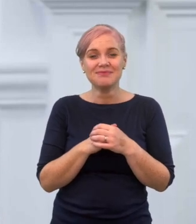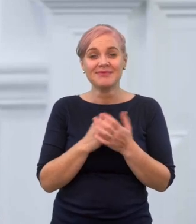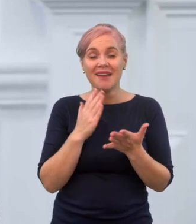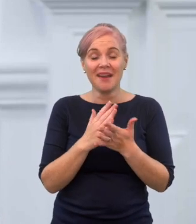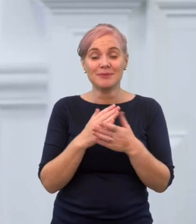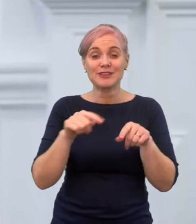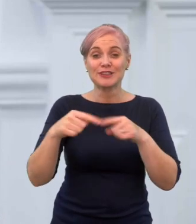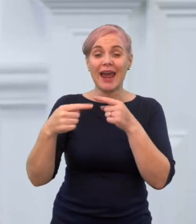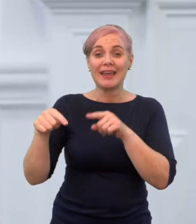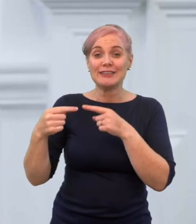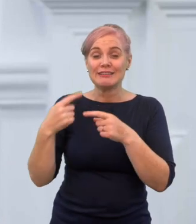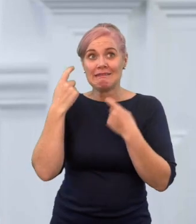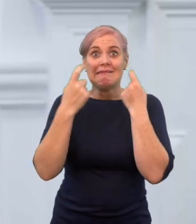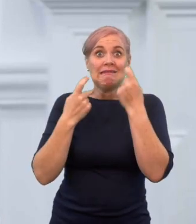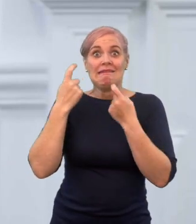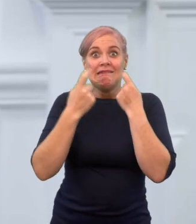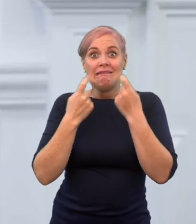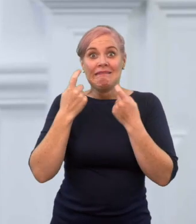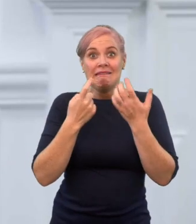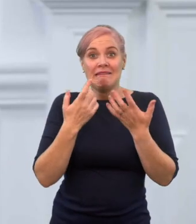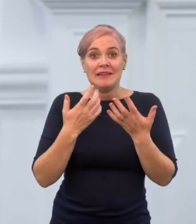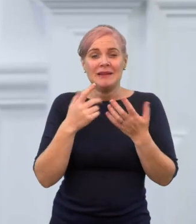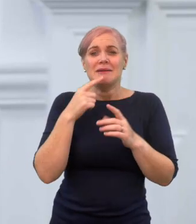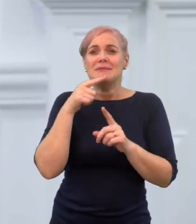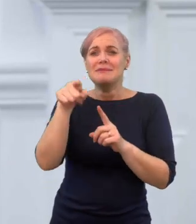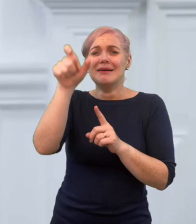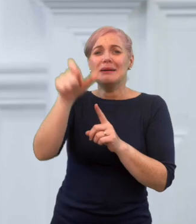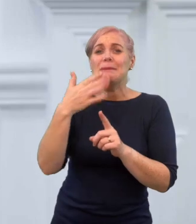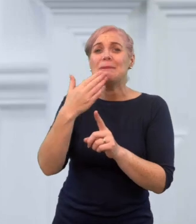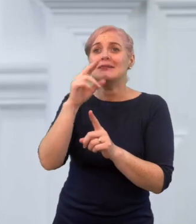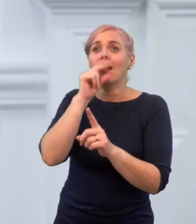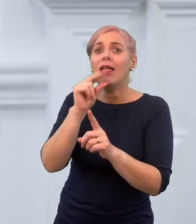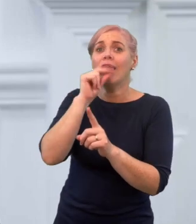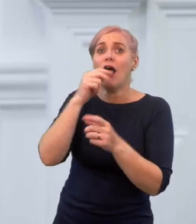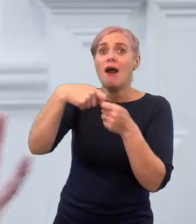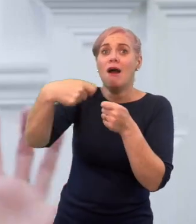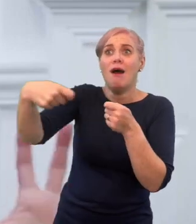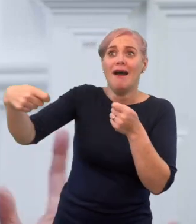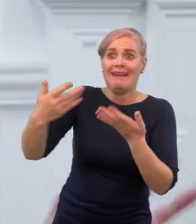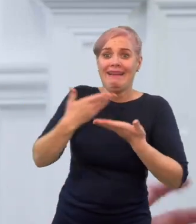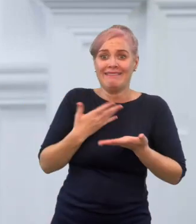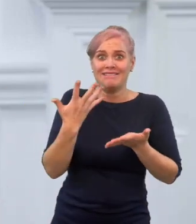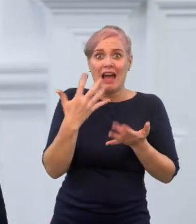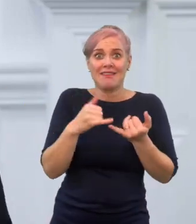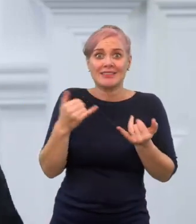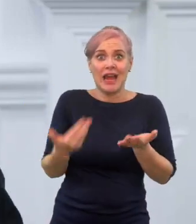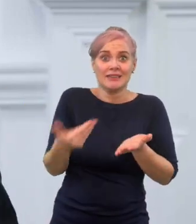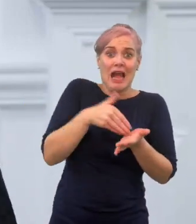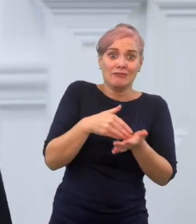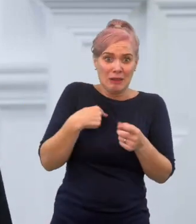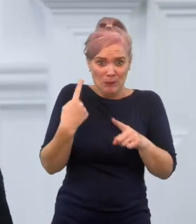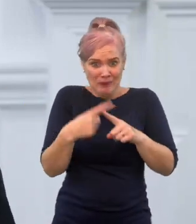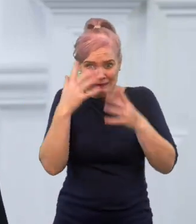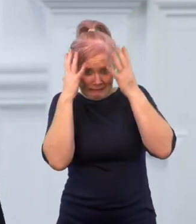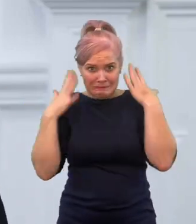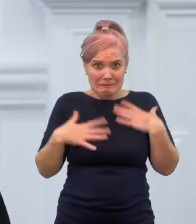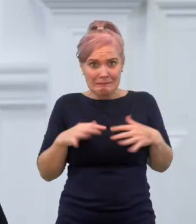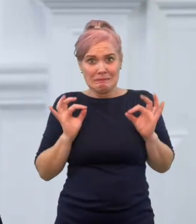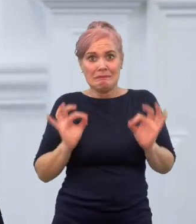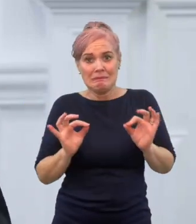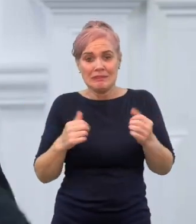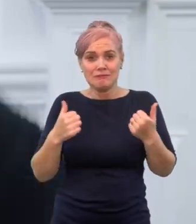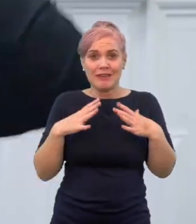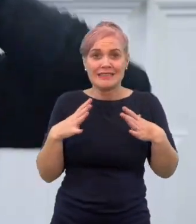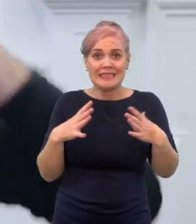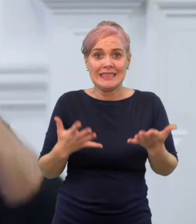It's. They're the challenges, and you're literally thinking, please take a little bit longer saying those lines. It gives me that extra 5 seconds